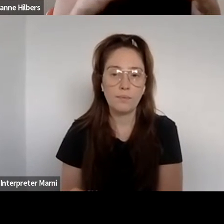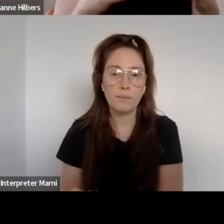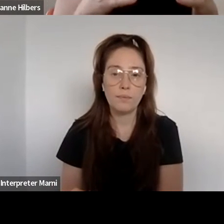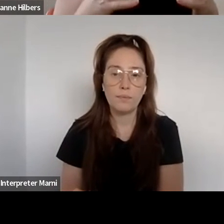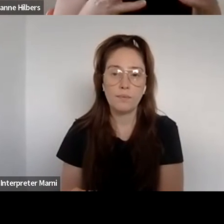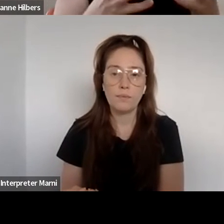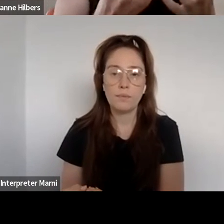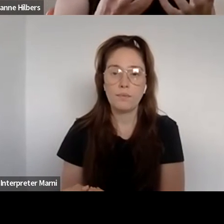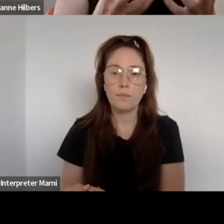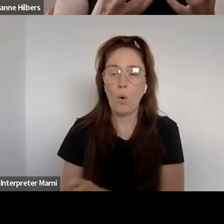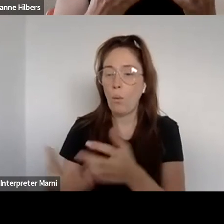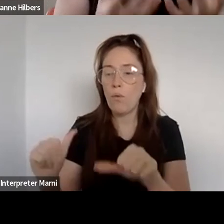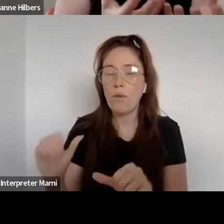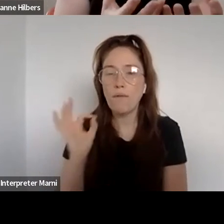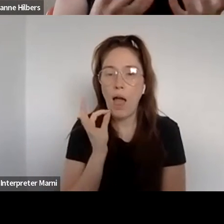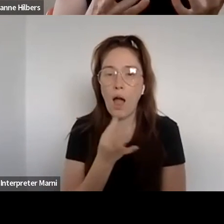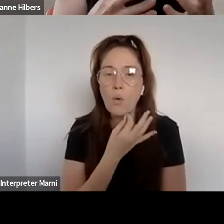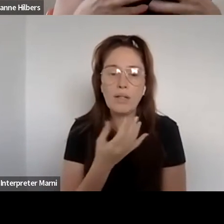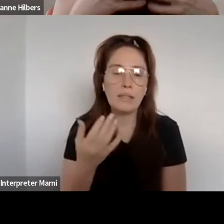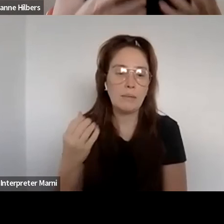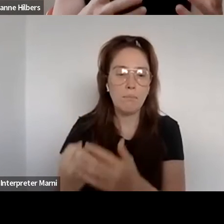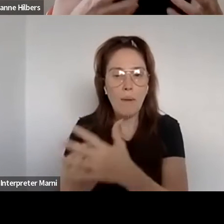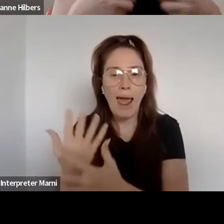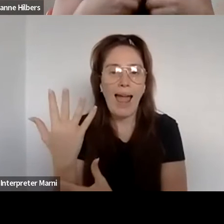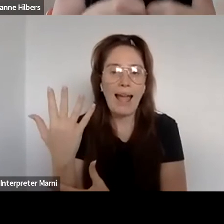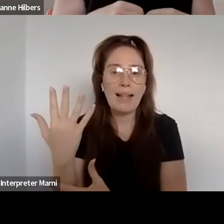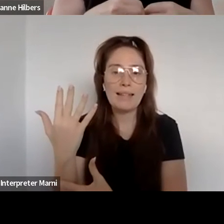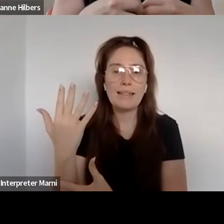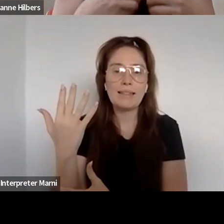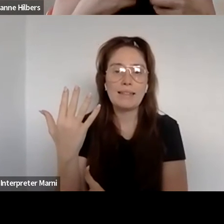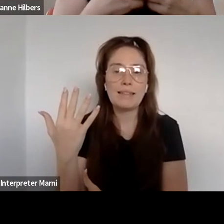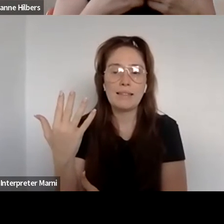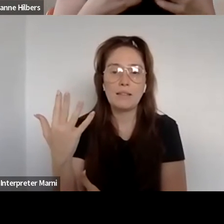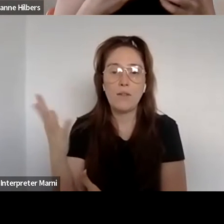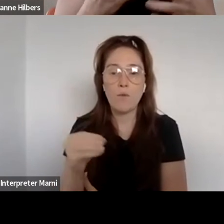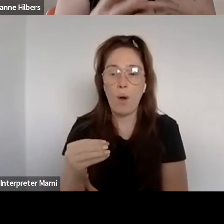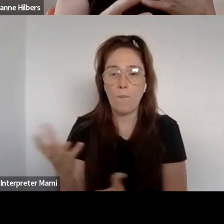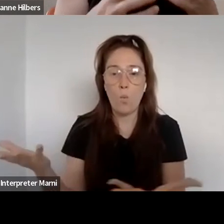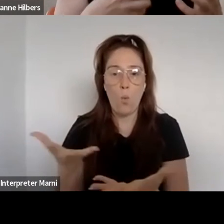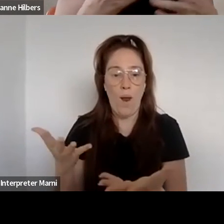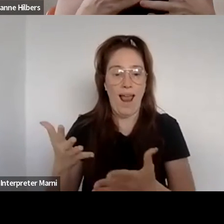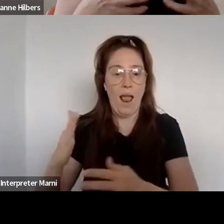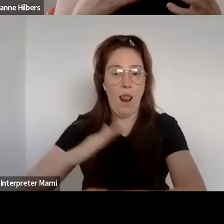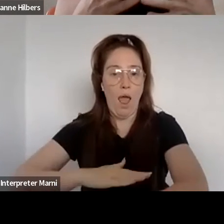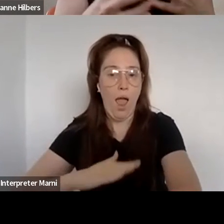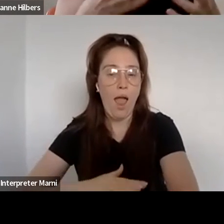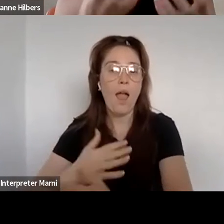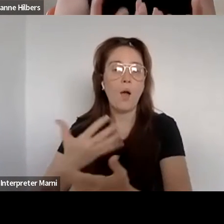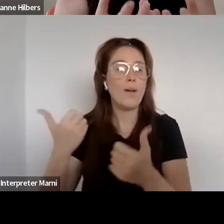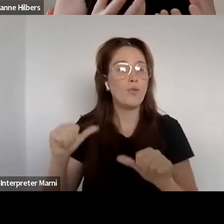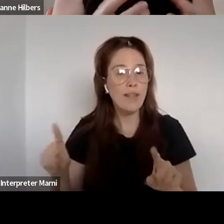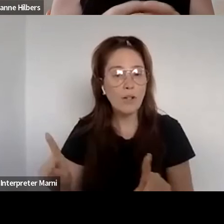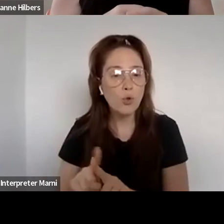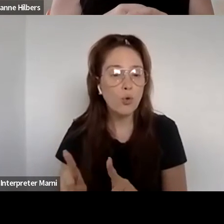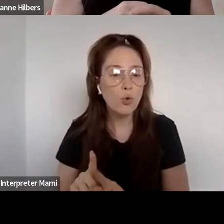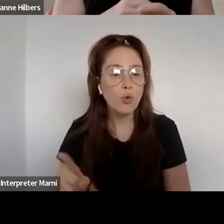flowers and plants that were significant from place. So in that, I suppose that